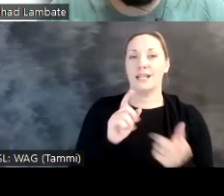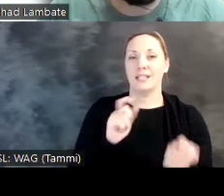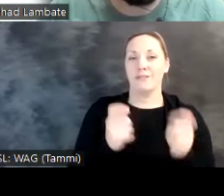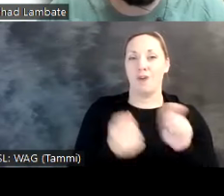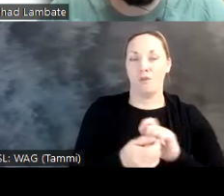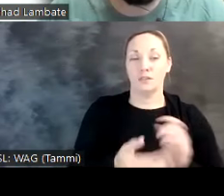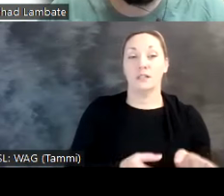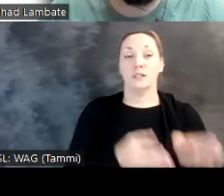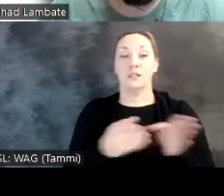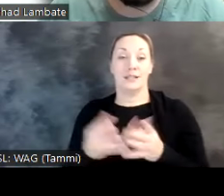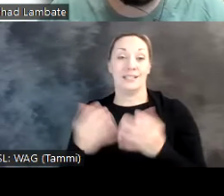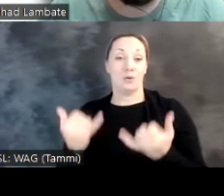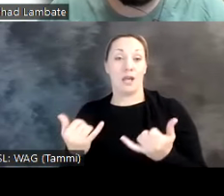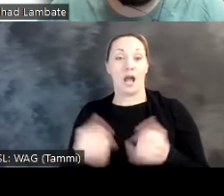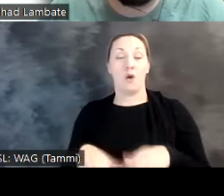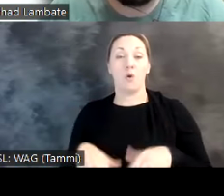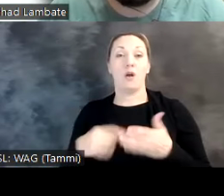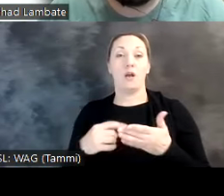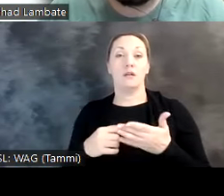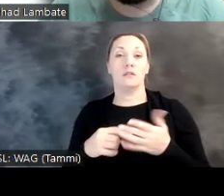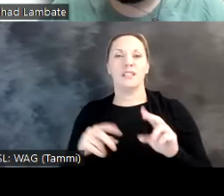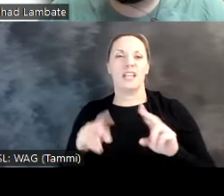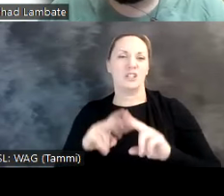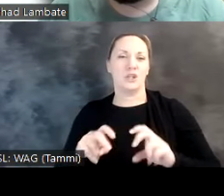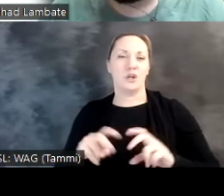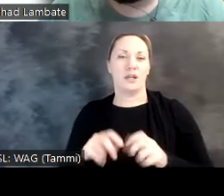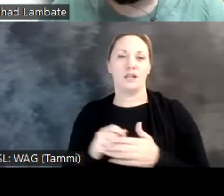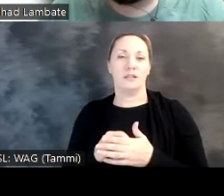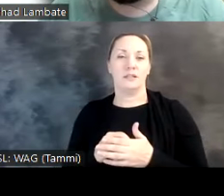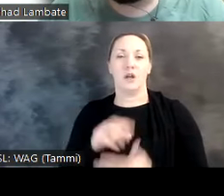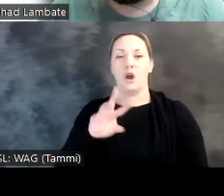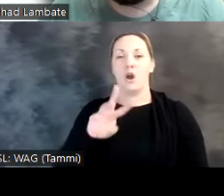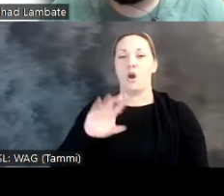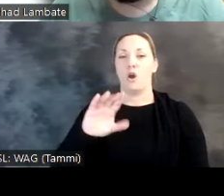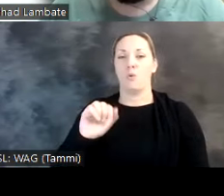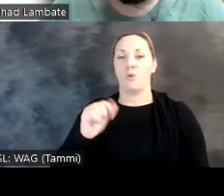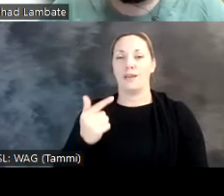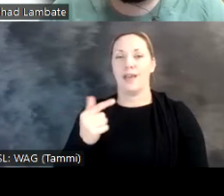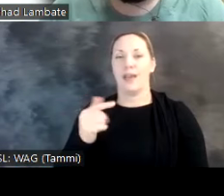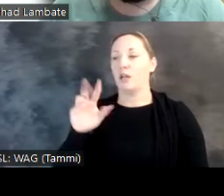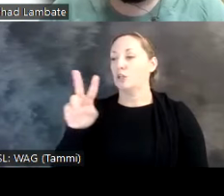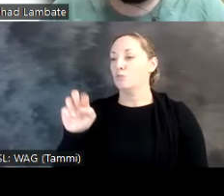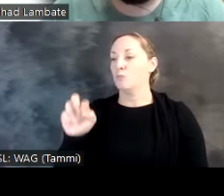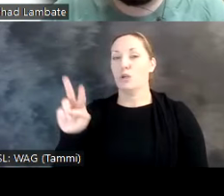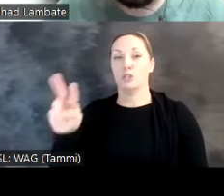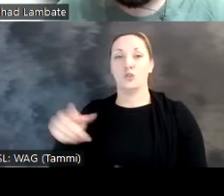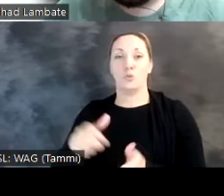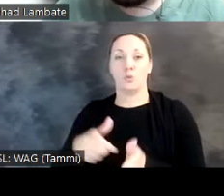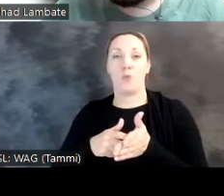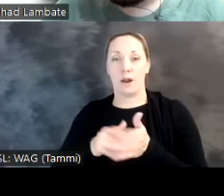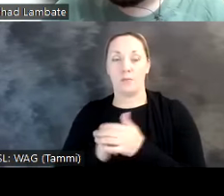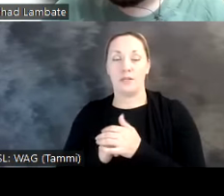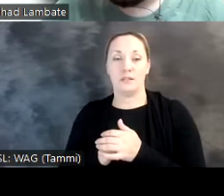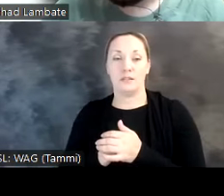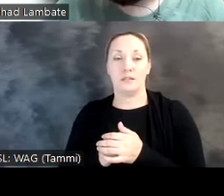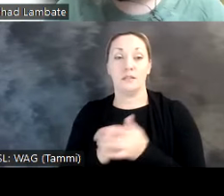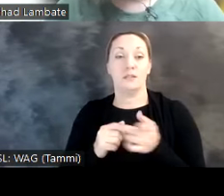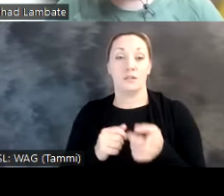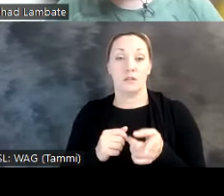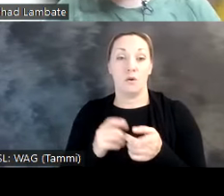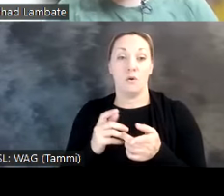So now let's have a look at quickly at the VCAC 2.2 requirements over here. So this VCAC 2.2